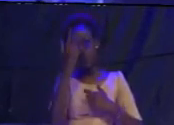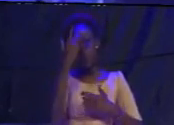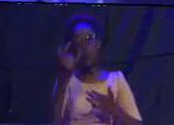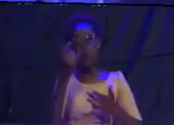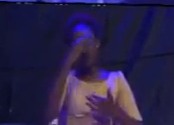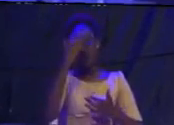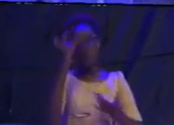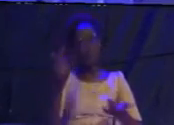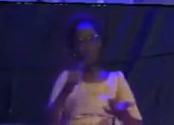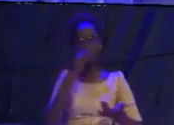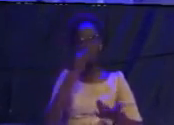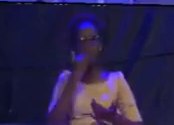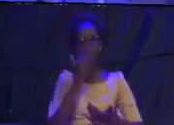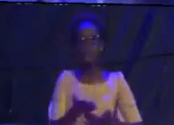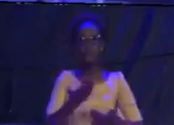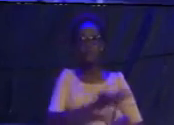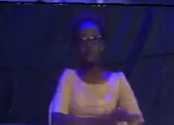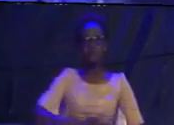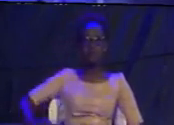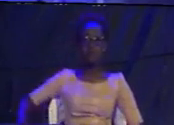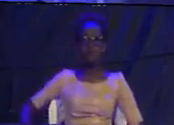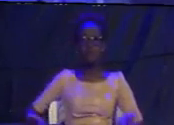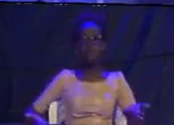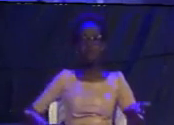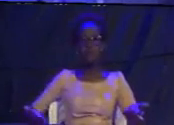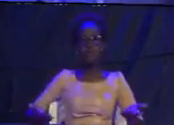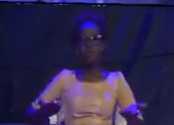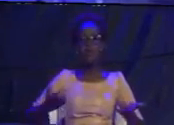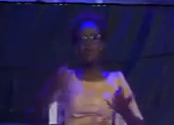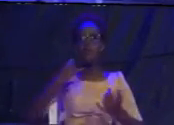We still have children affected by malnutrition